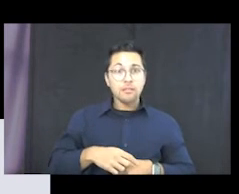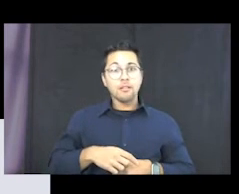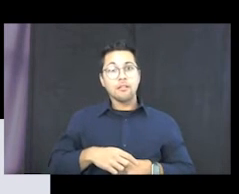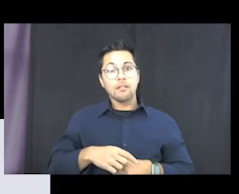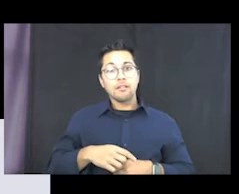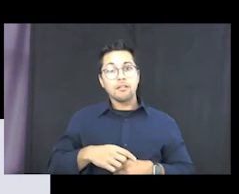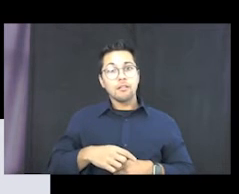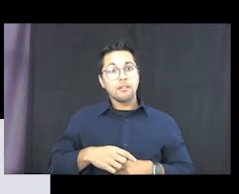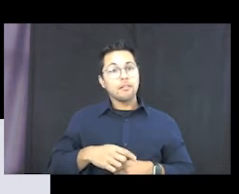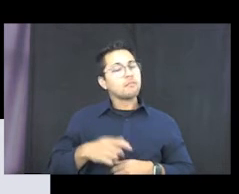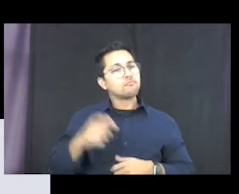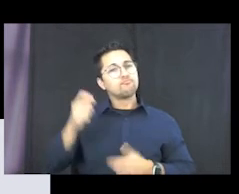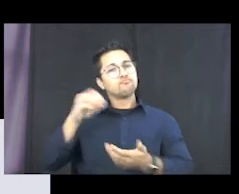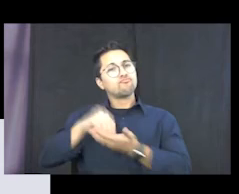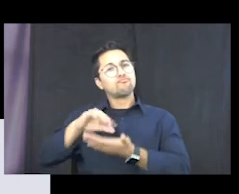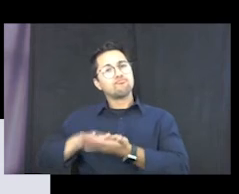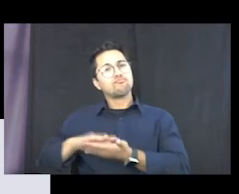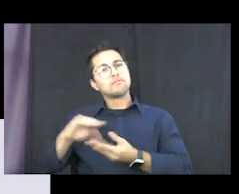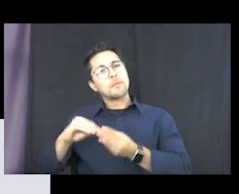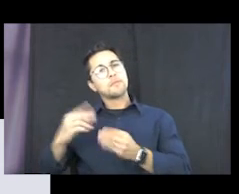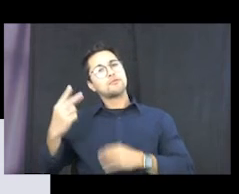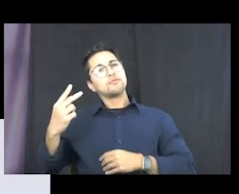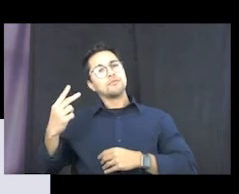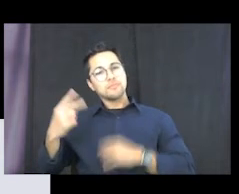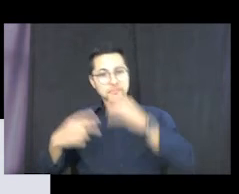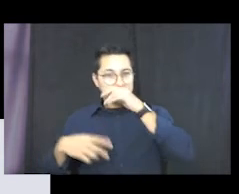then just write down the number 2.